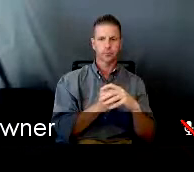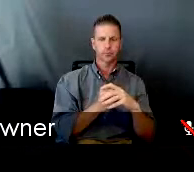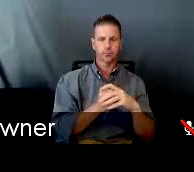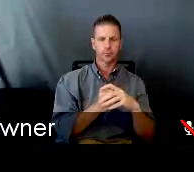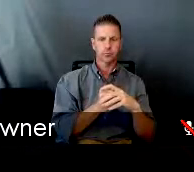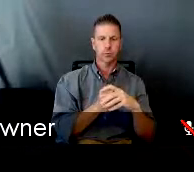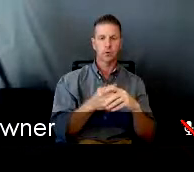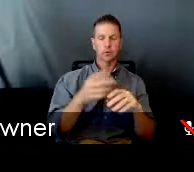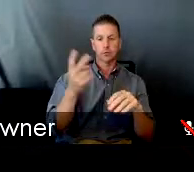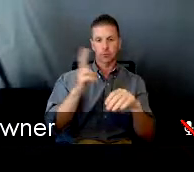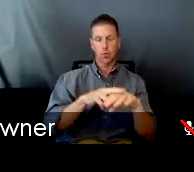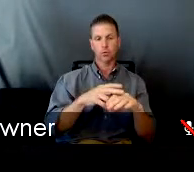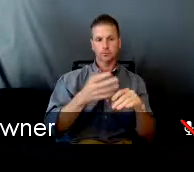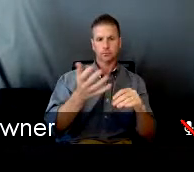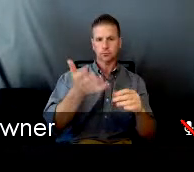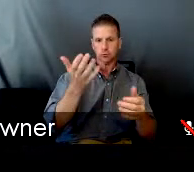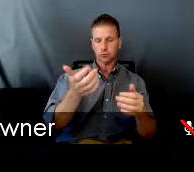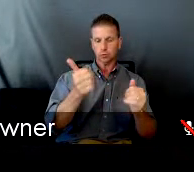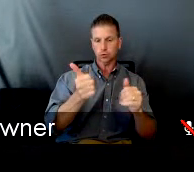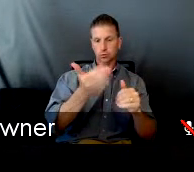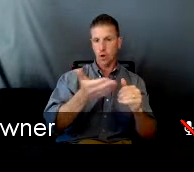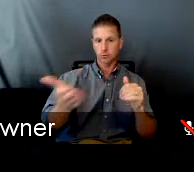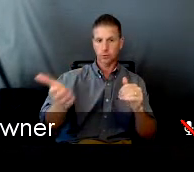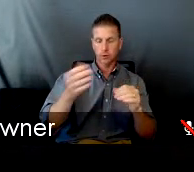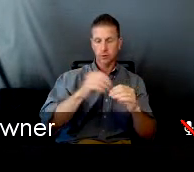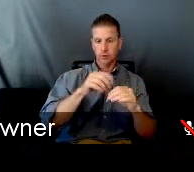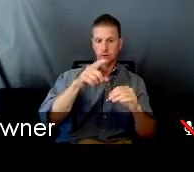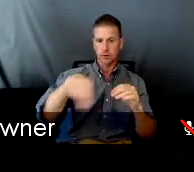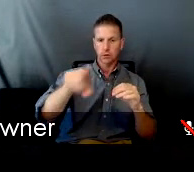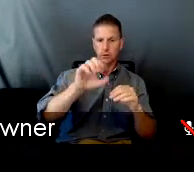And of course, which of the objects in our solar system